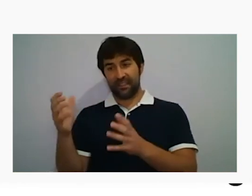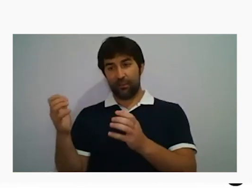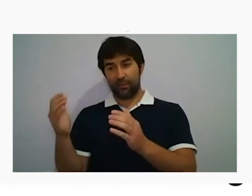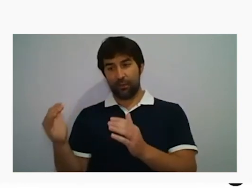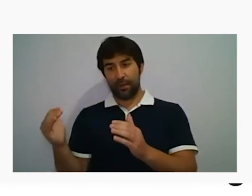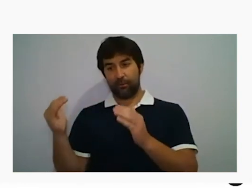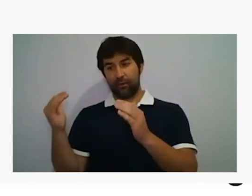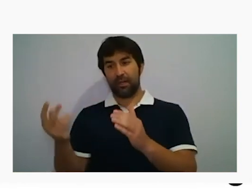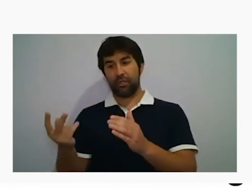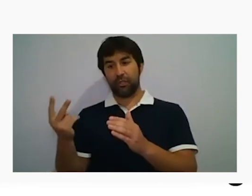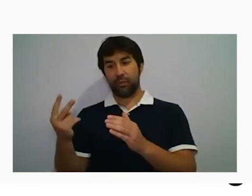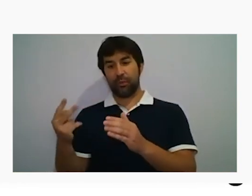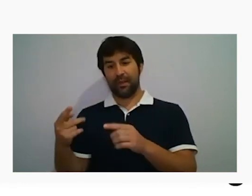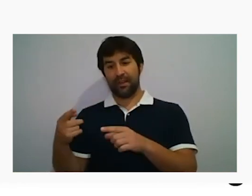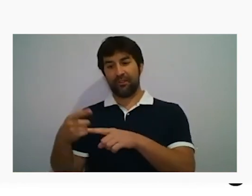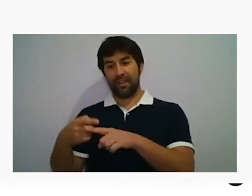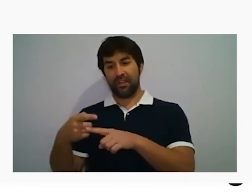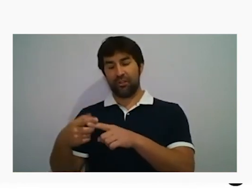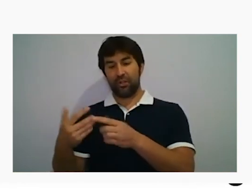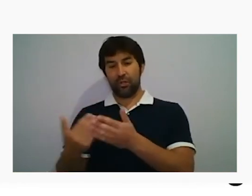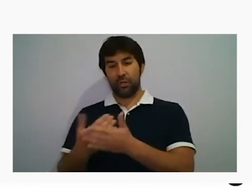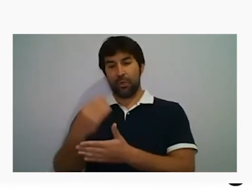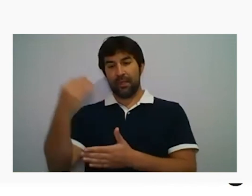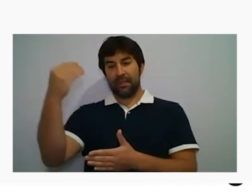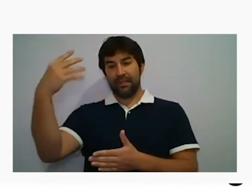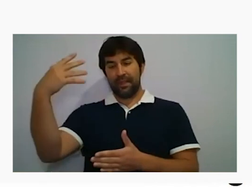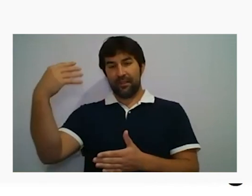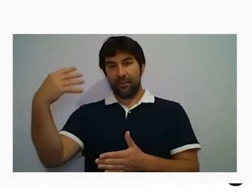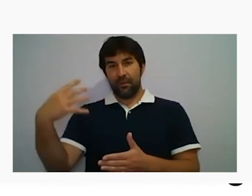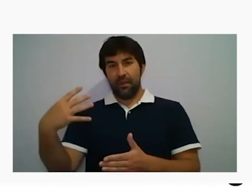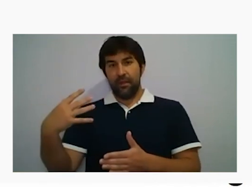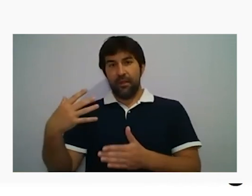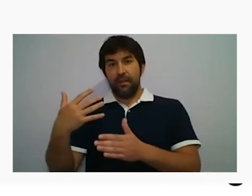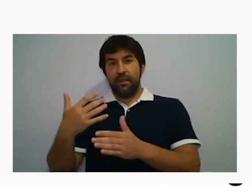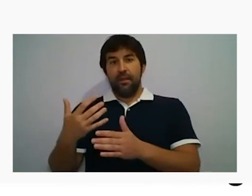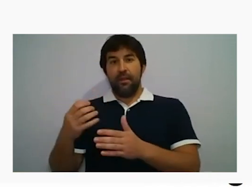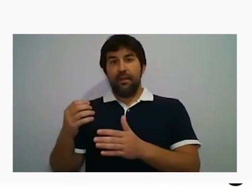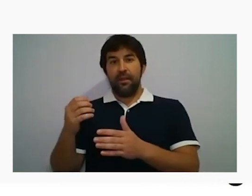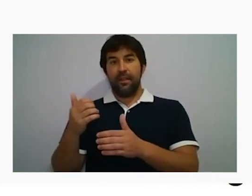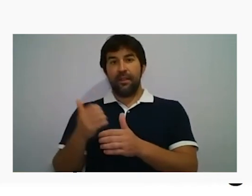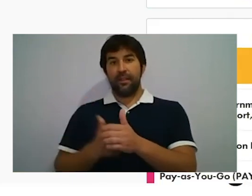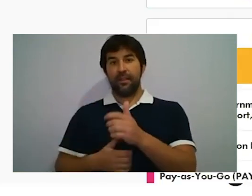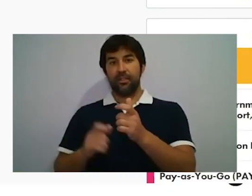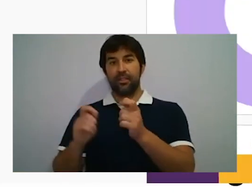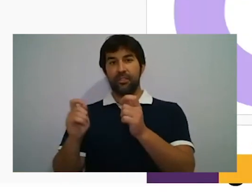a private automobile to move between these two big generators and to